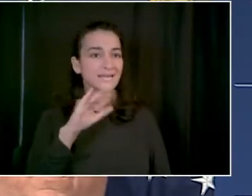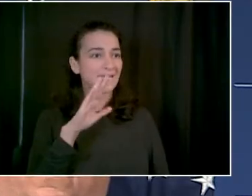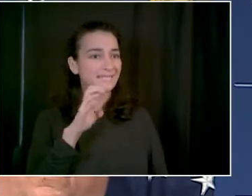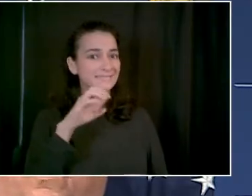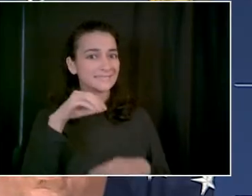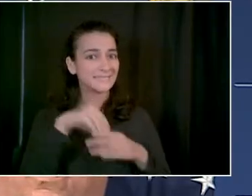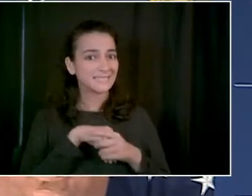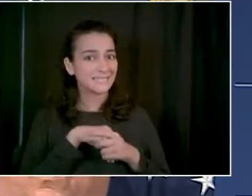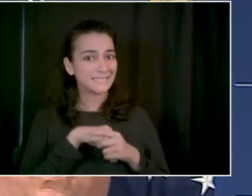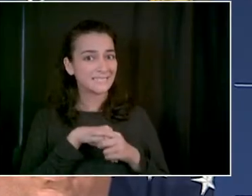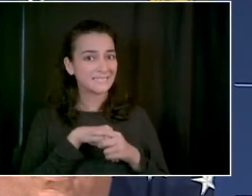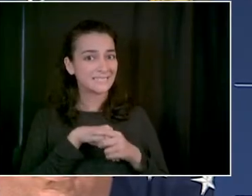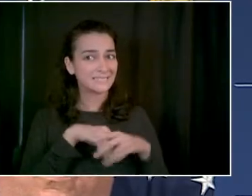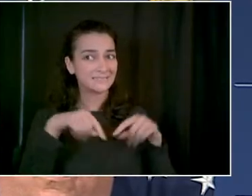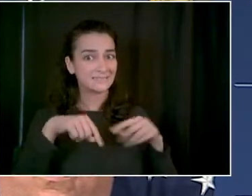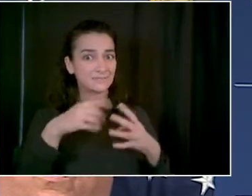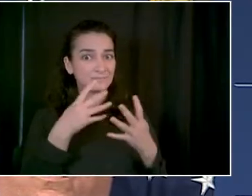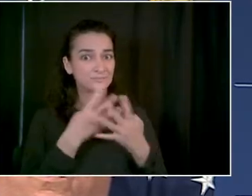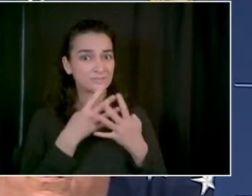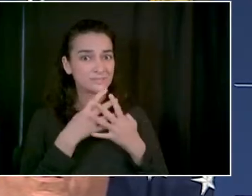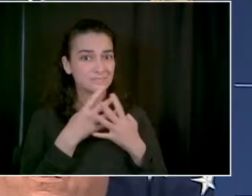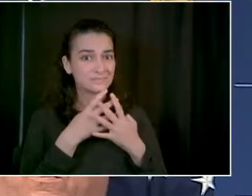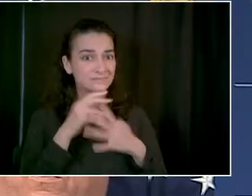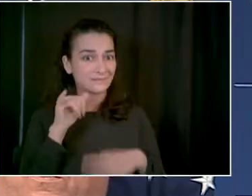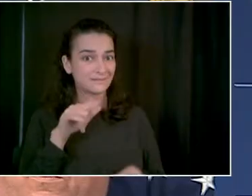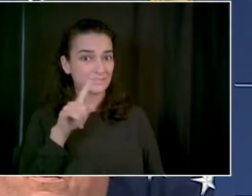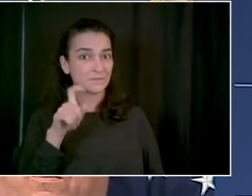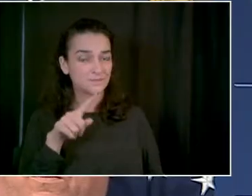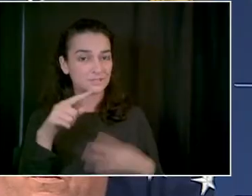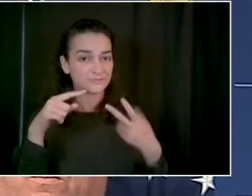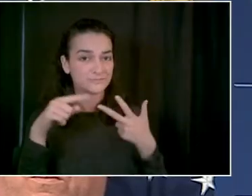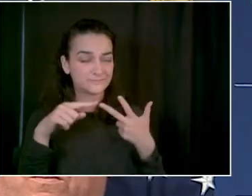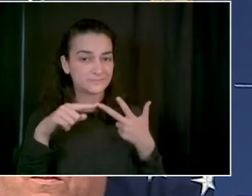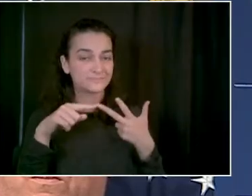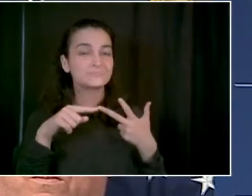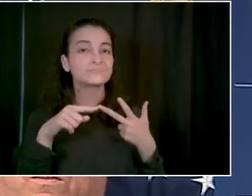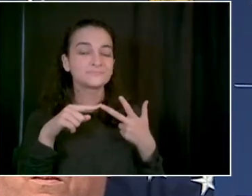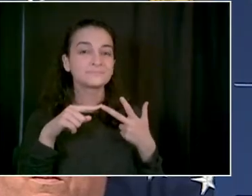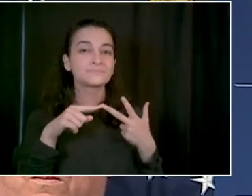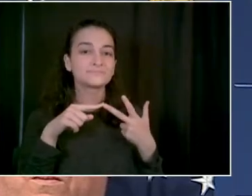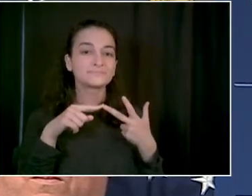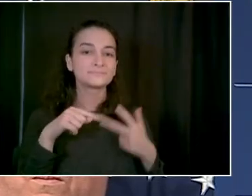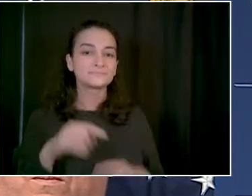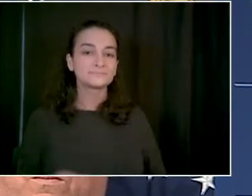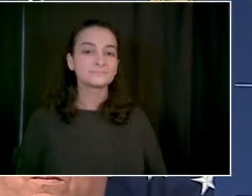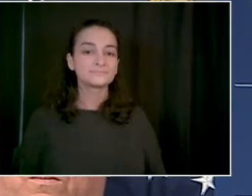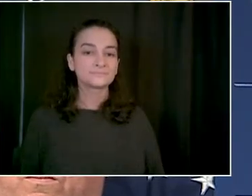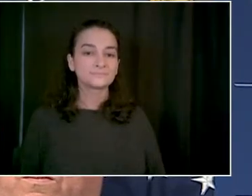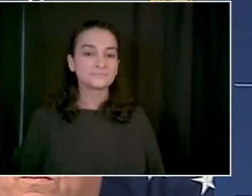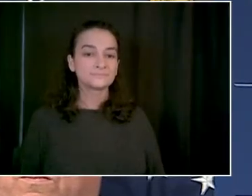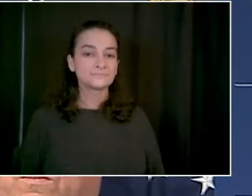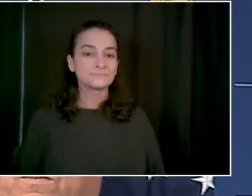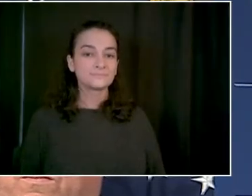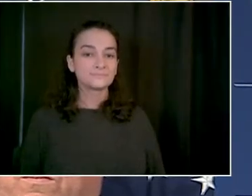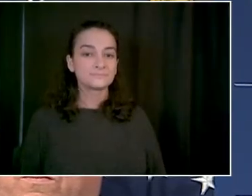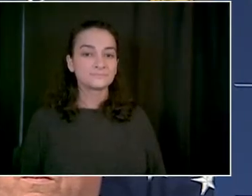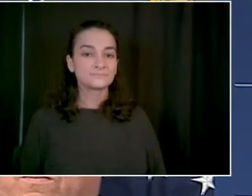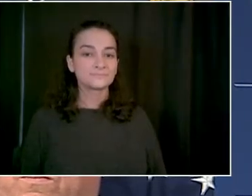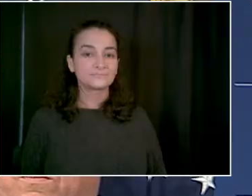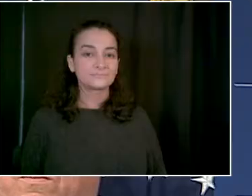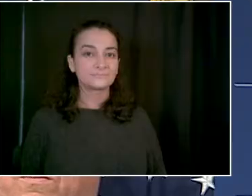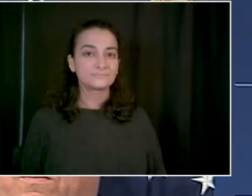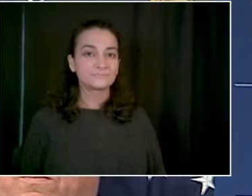I was surprised that ICE was at a precinct because ICE shows up to do civil